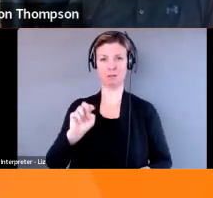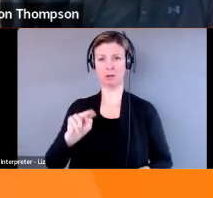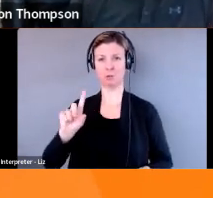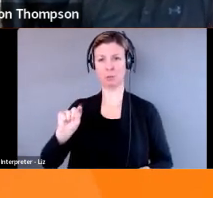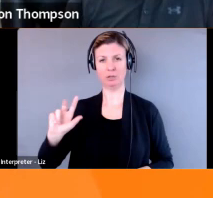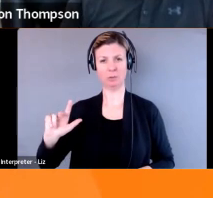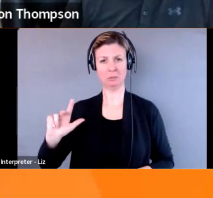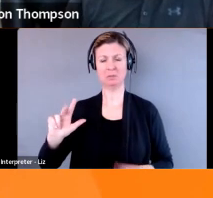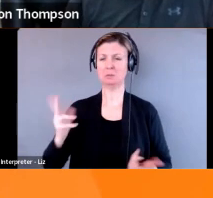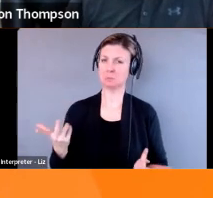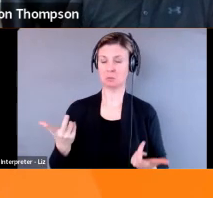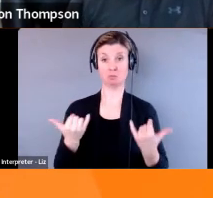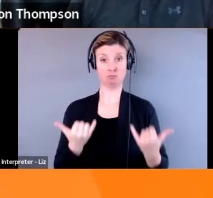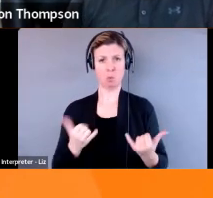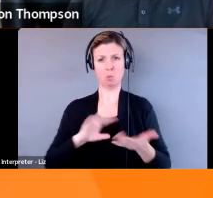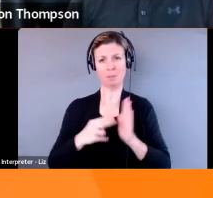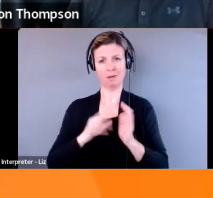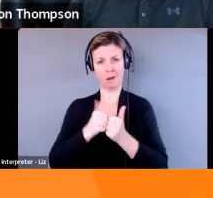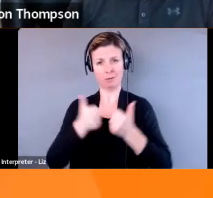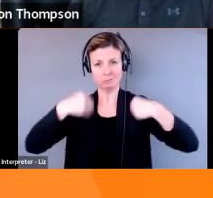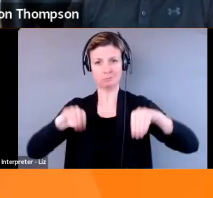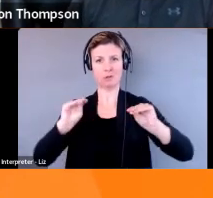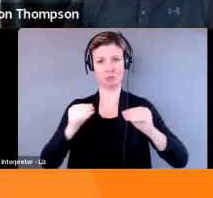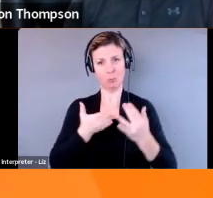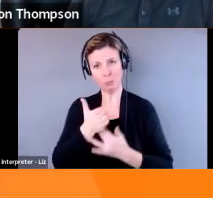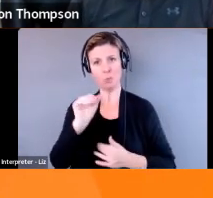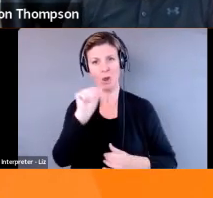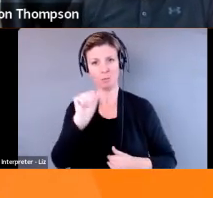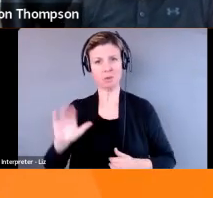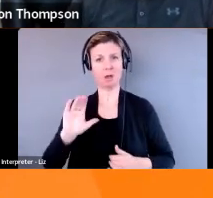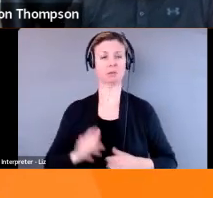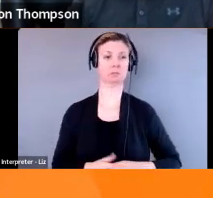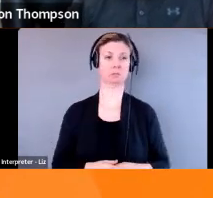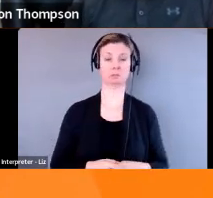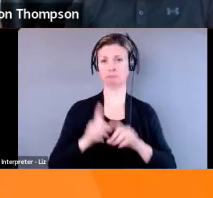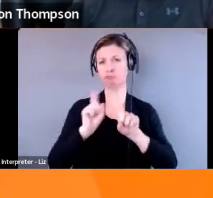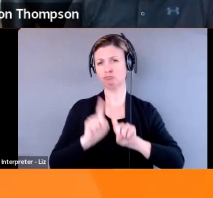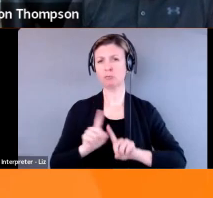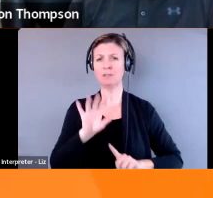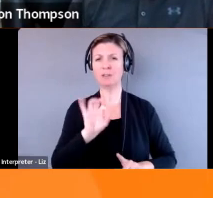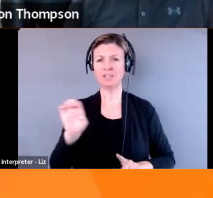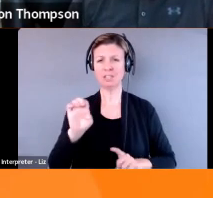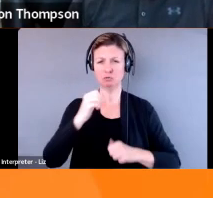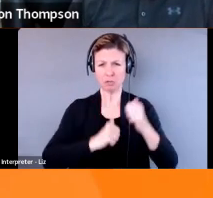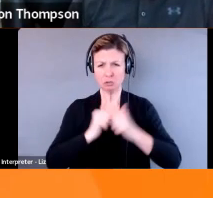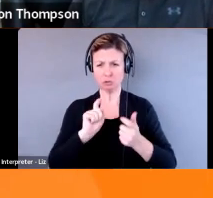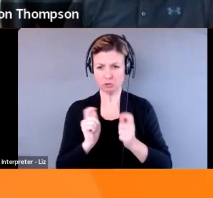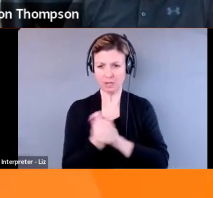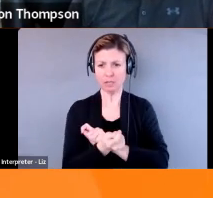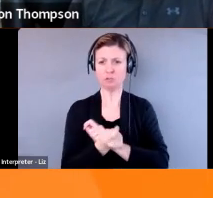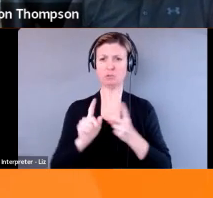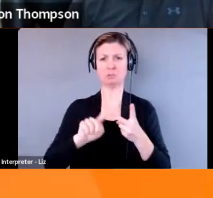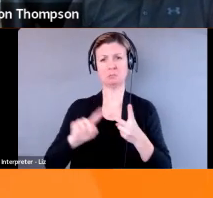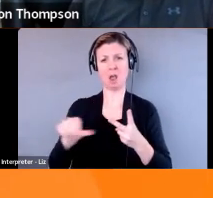on Amazon. There have been some changes, some different fee structure changes and bits and pieces that we should